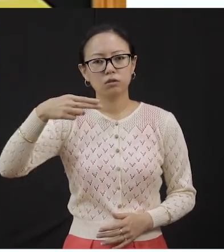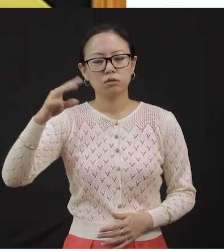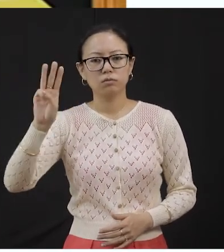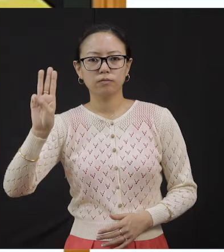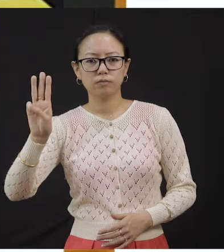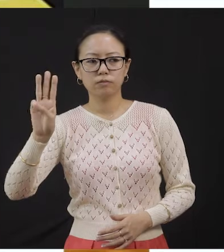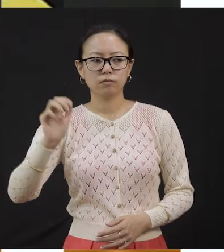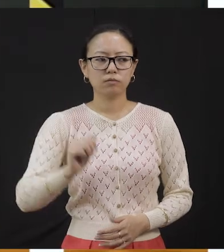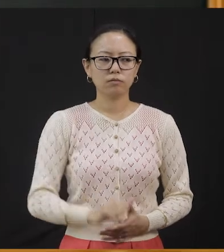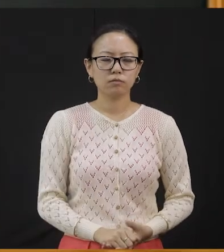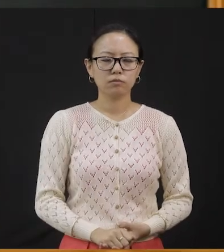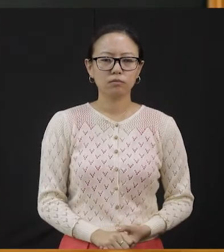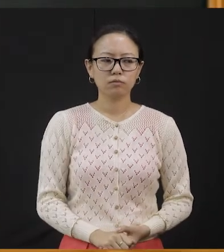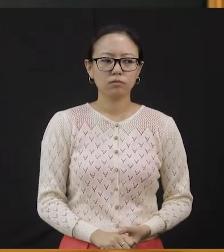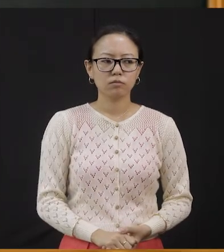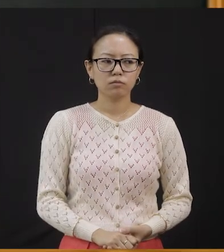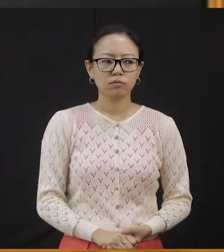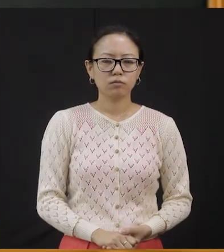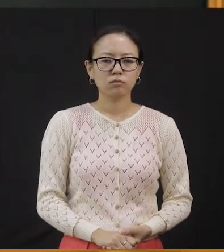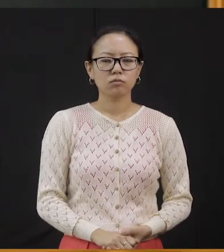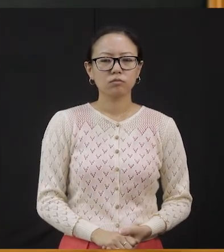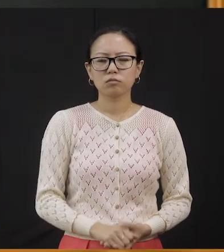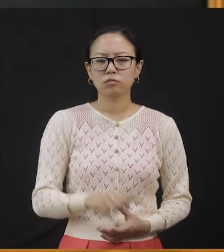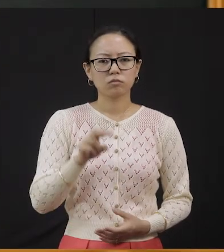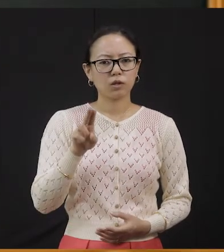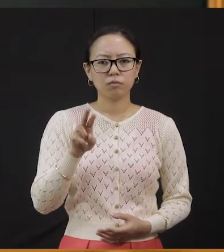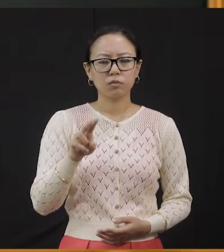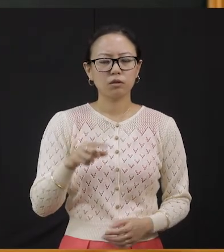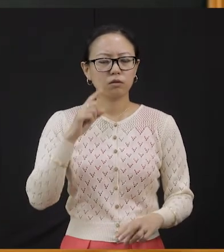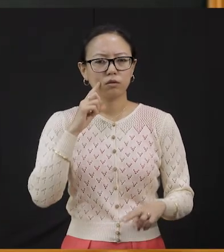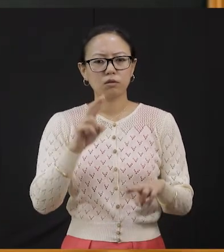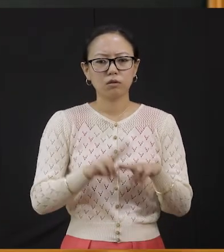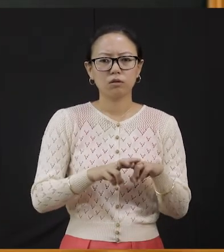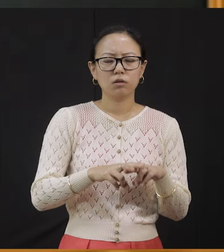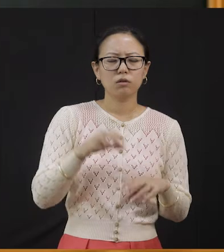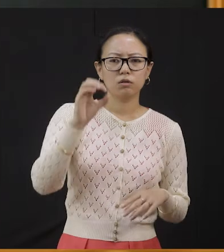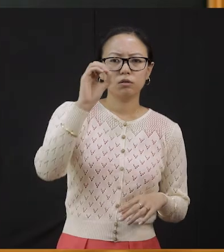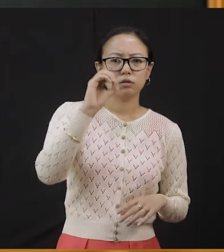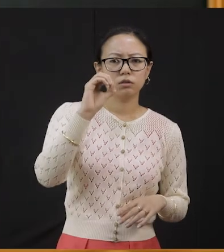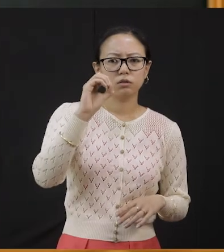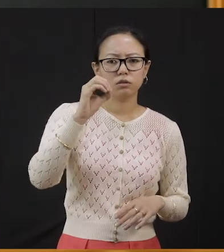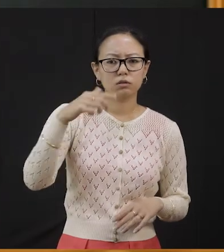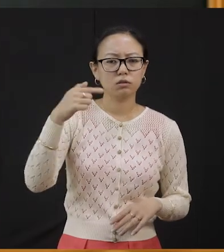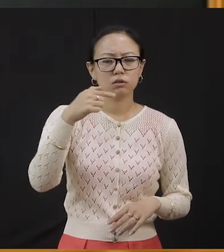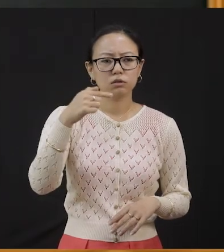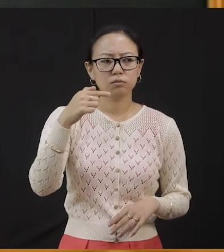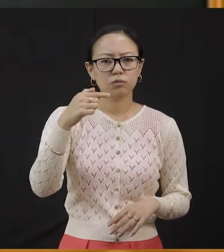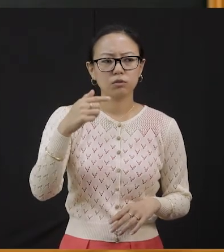3. Yes, that is when 0 is subtracted from a